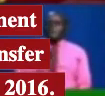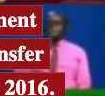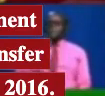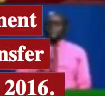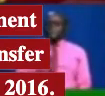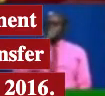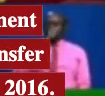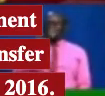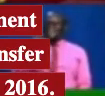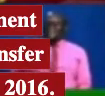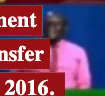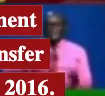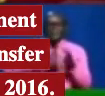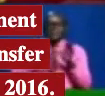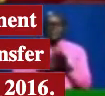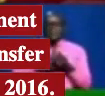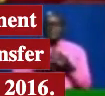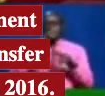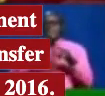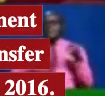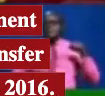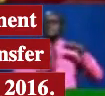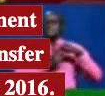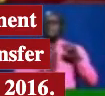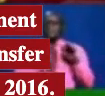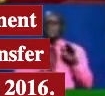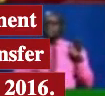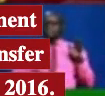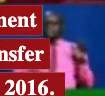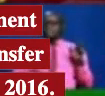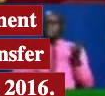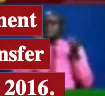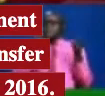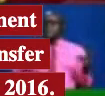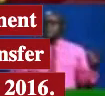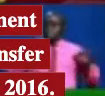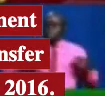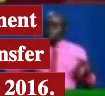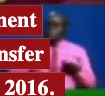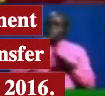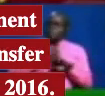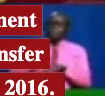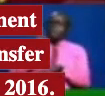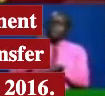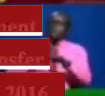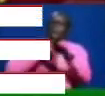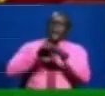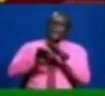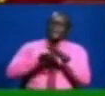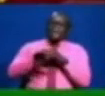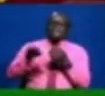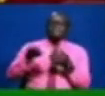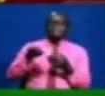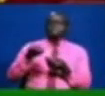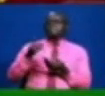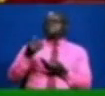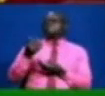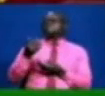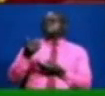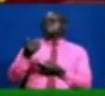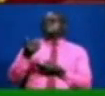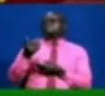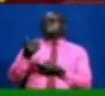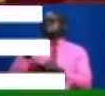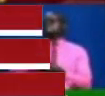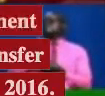ago. And majority of the people who used to access this cash have passed on, or maybe they are no